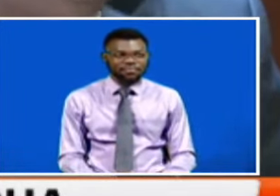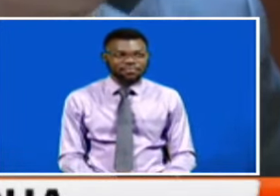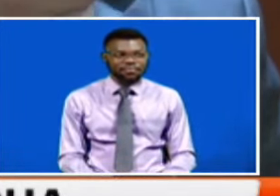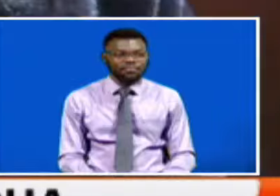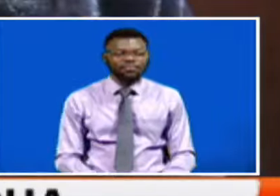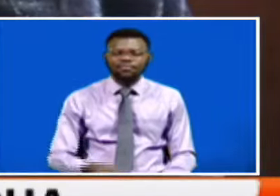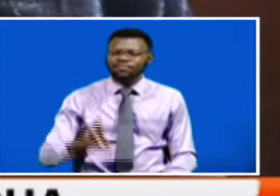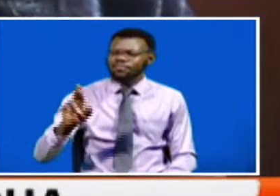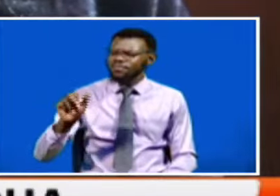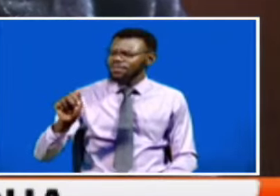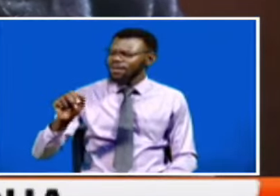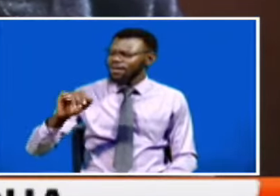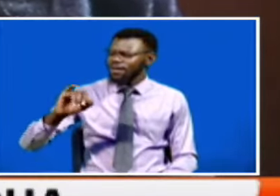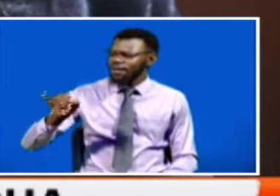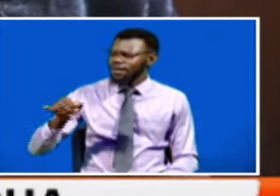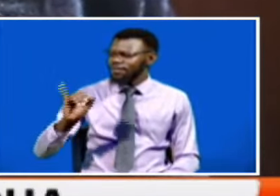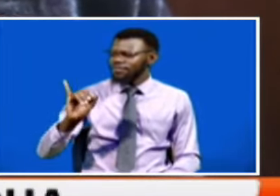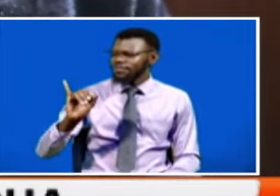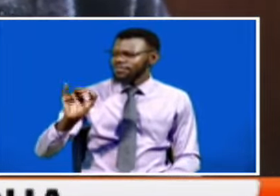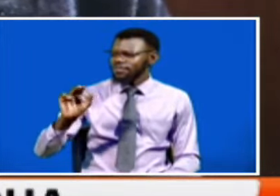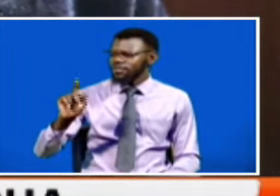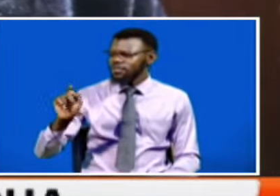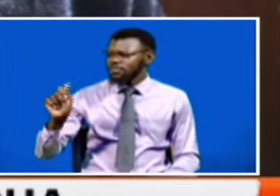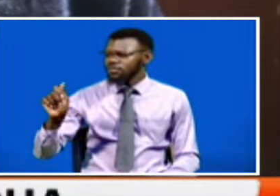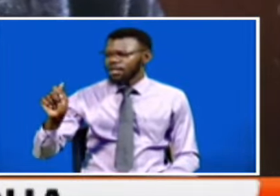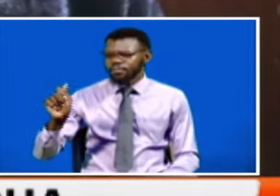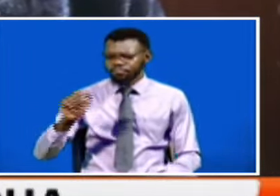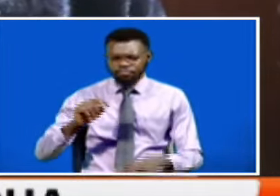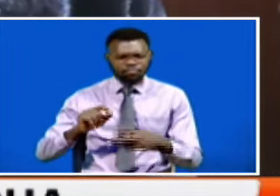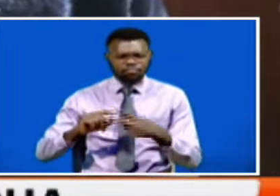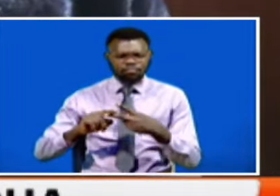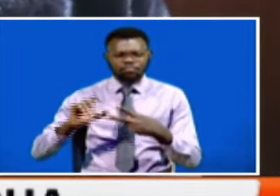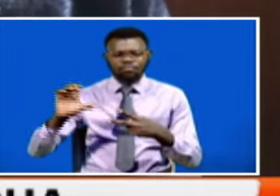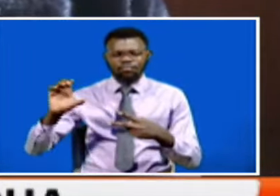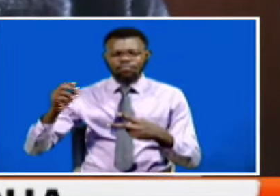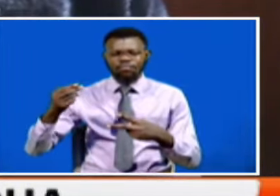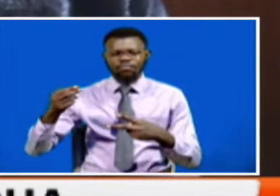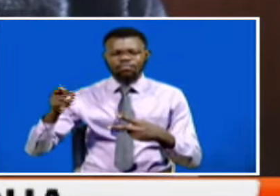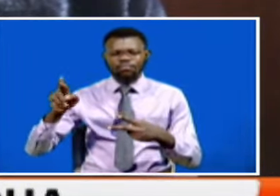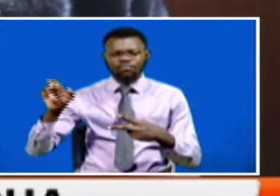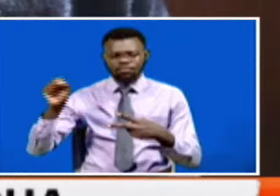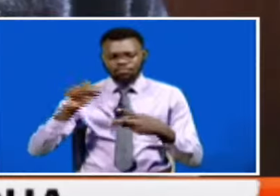Ranjita, Isaac, Chris, Rosalia Blooms.